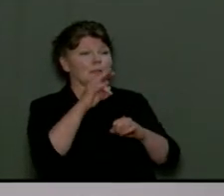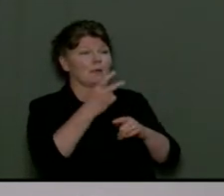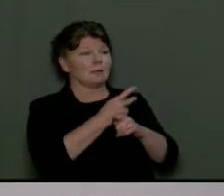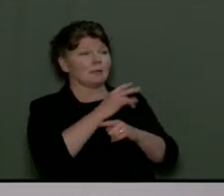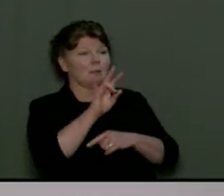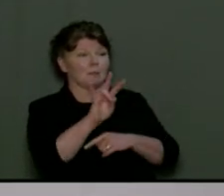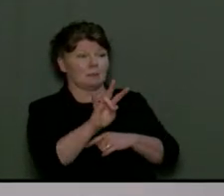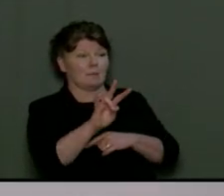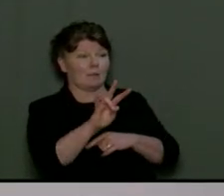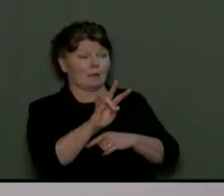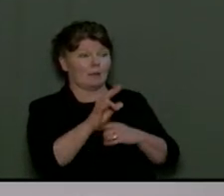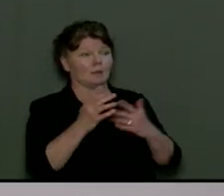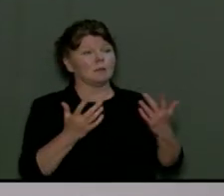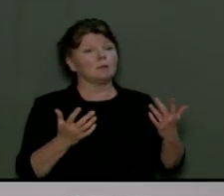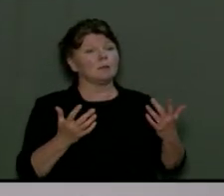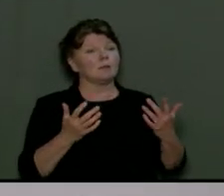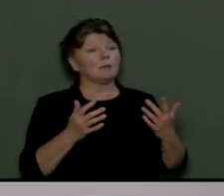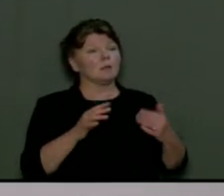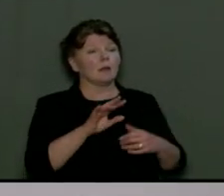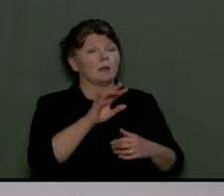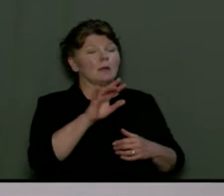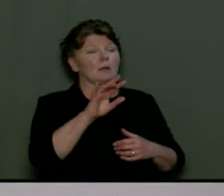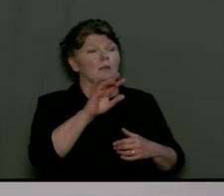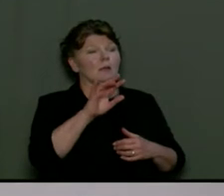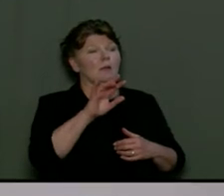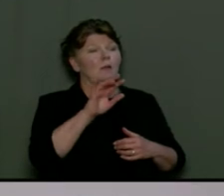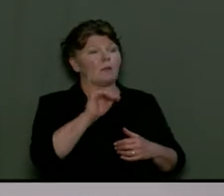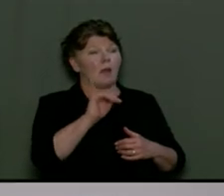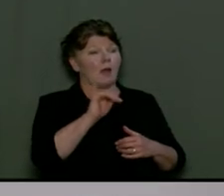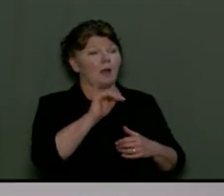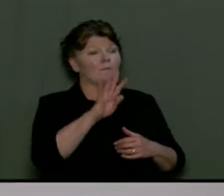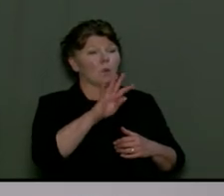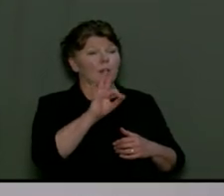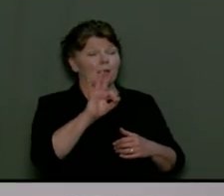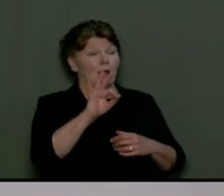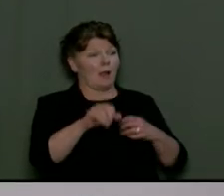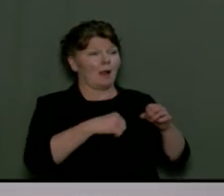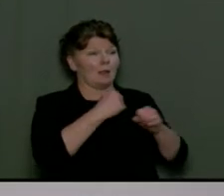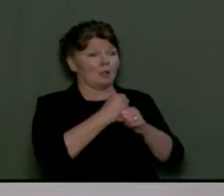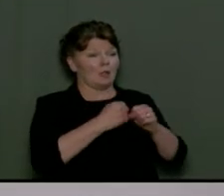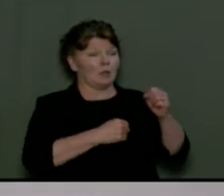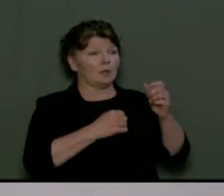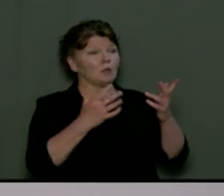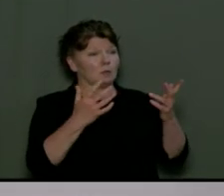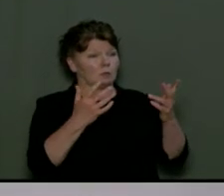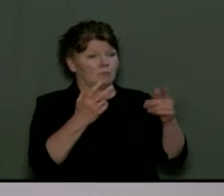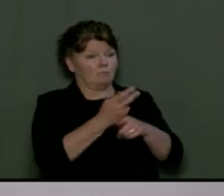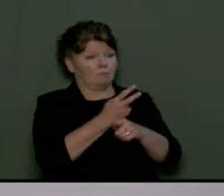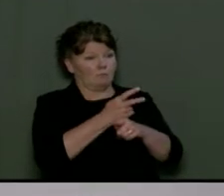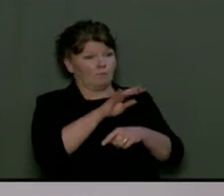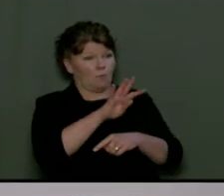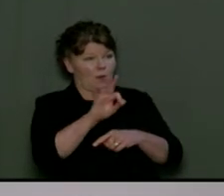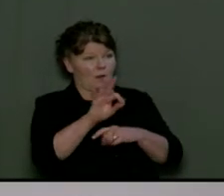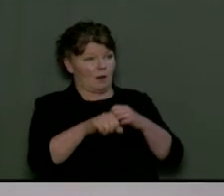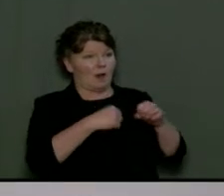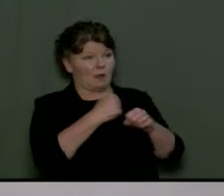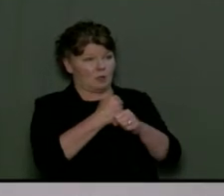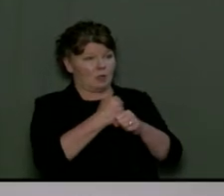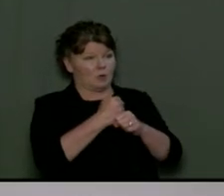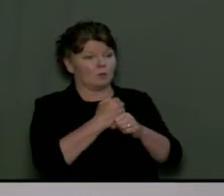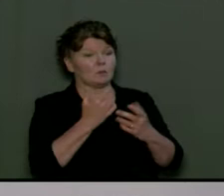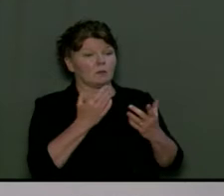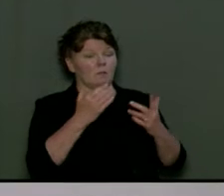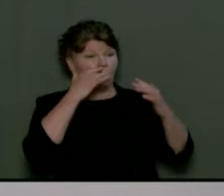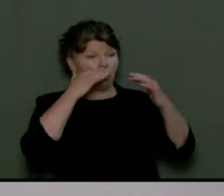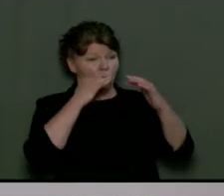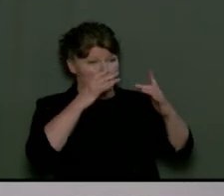years, so that the 7 Sabbaths of years amount to a period of 49 years. Then have the